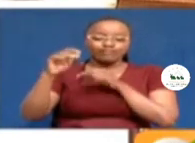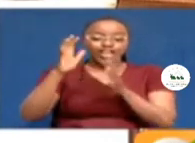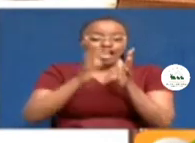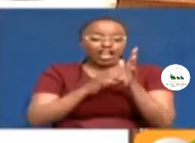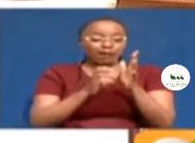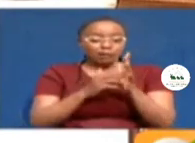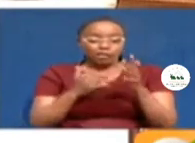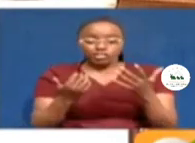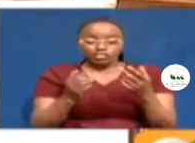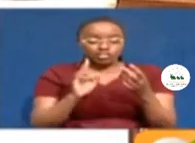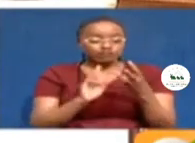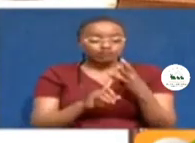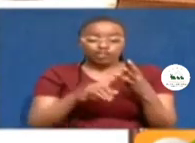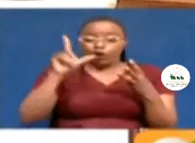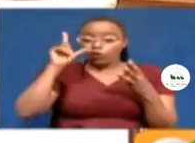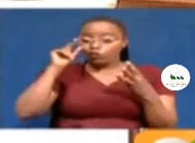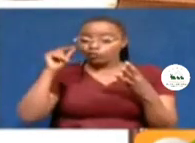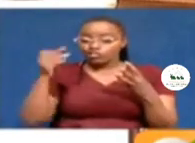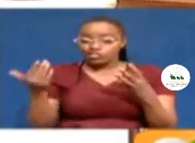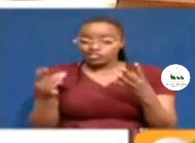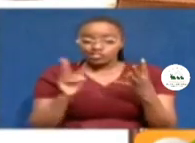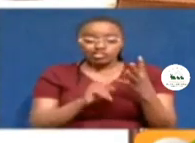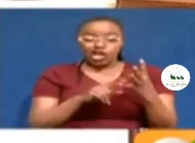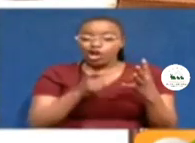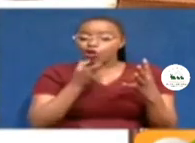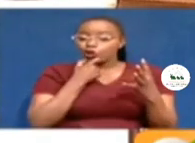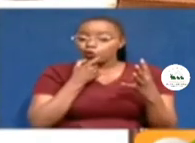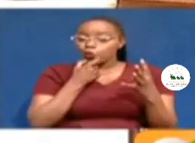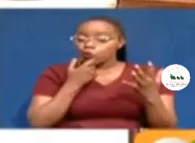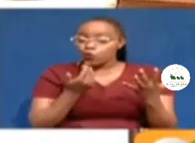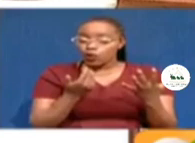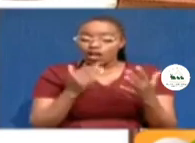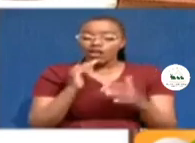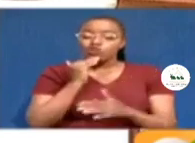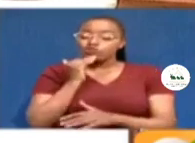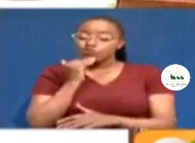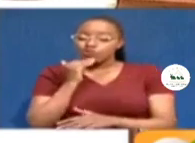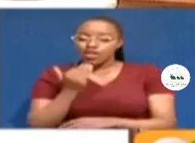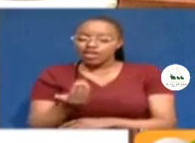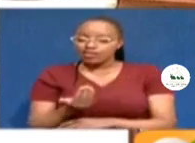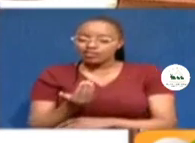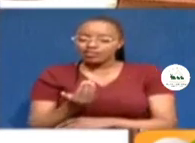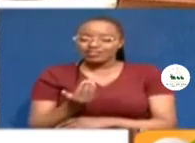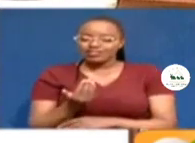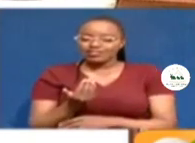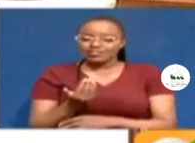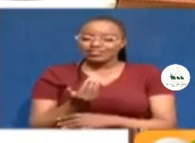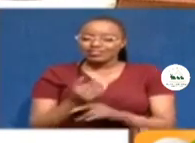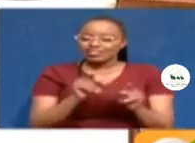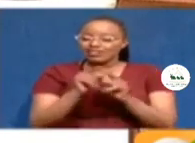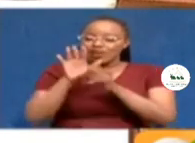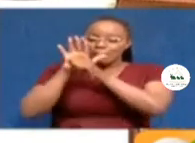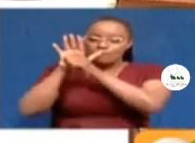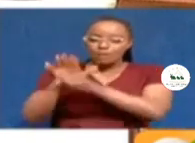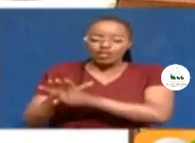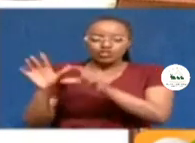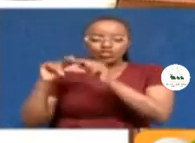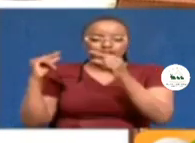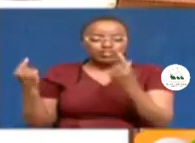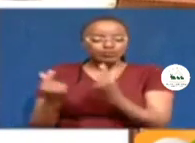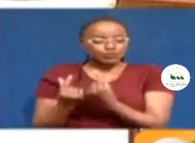Kambas, Coast, Luo, Luhyas, marginalized